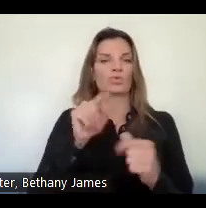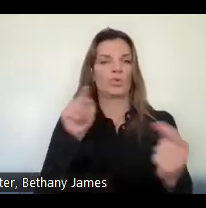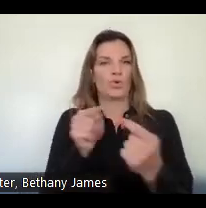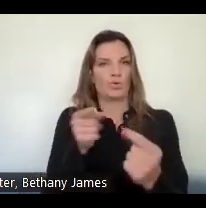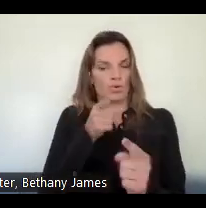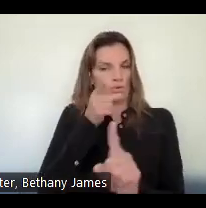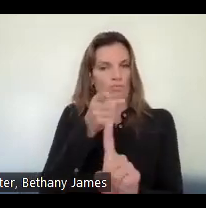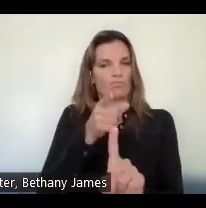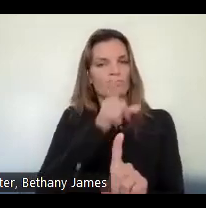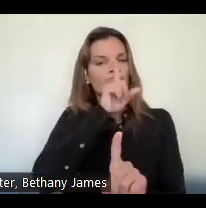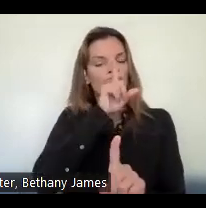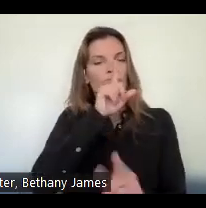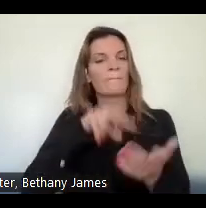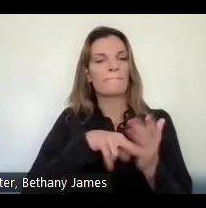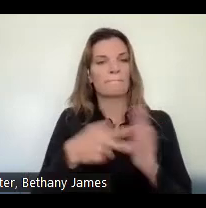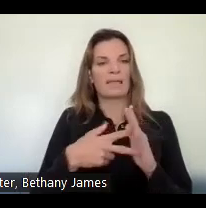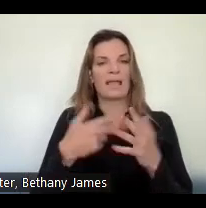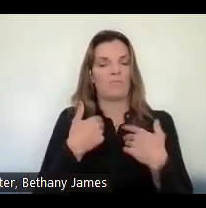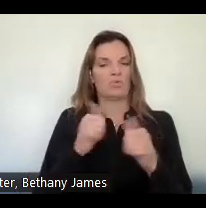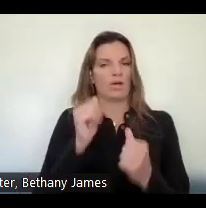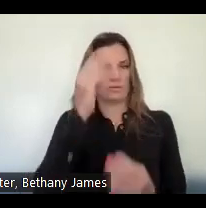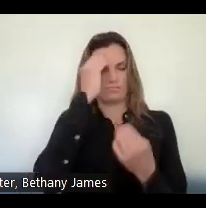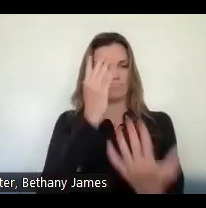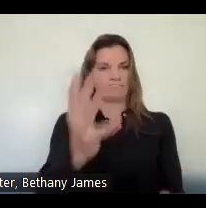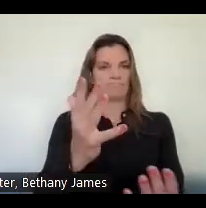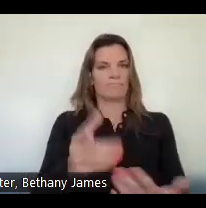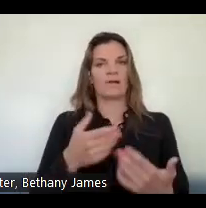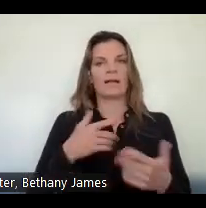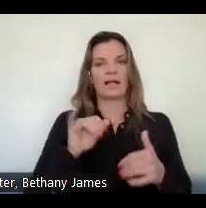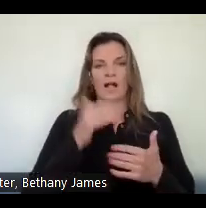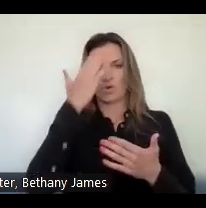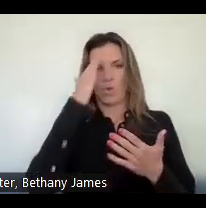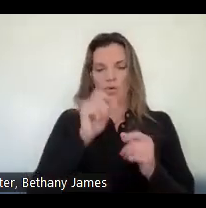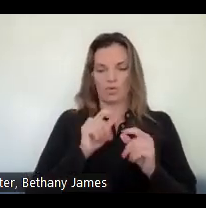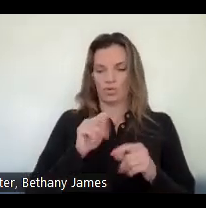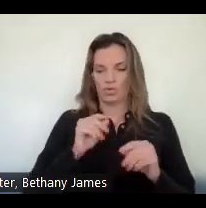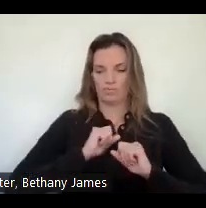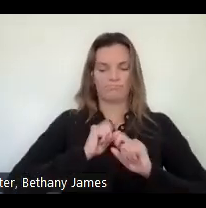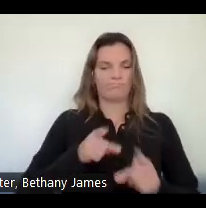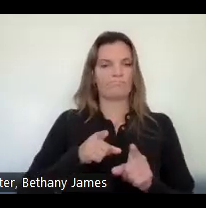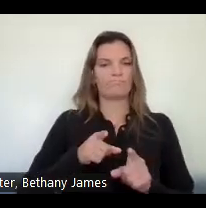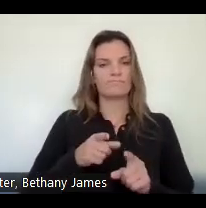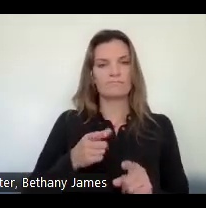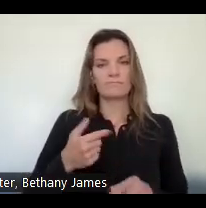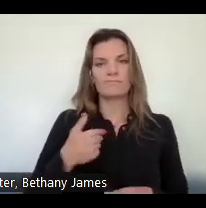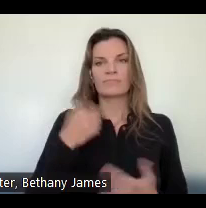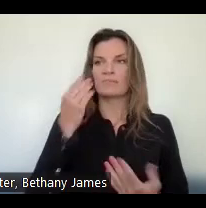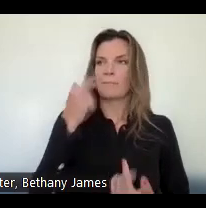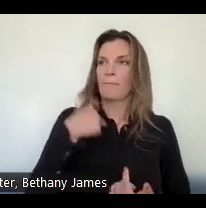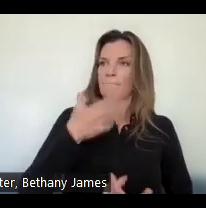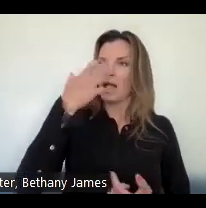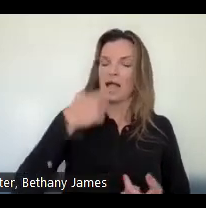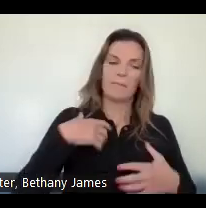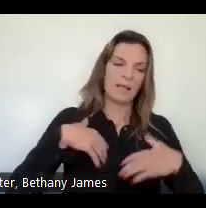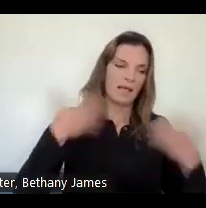is actually a means of communicating, and they don't know how best to tell you either, I'm mad, I'm angry, I'm